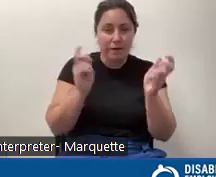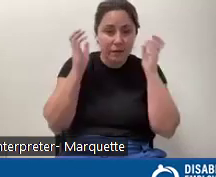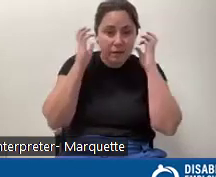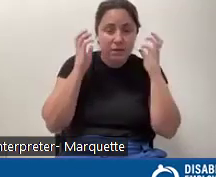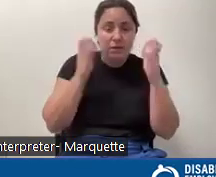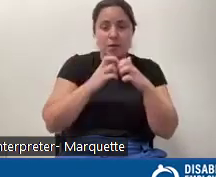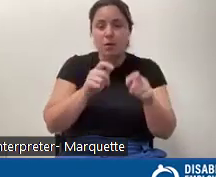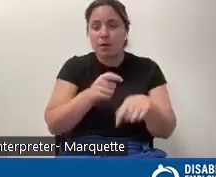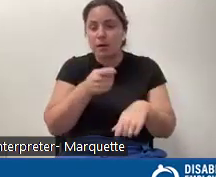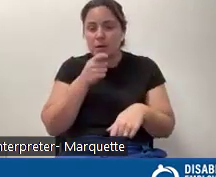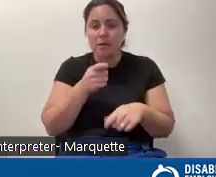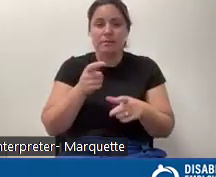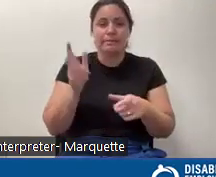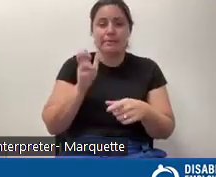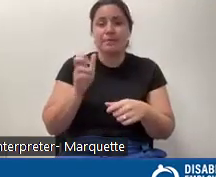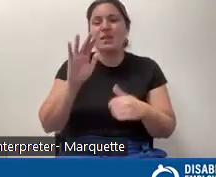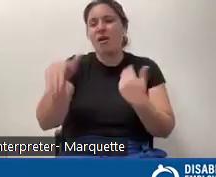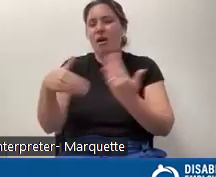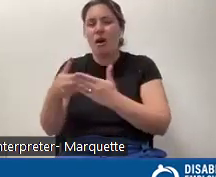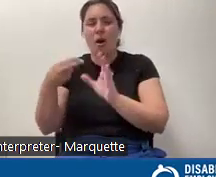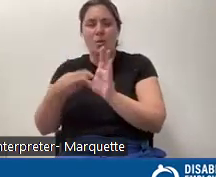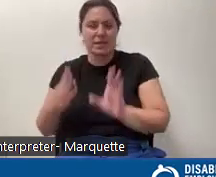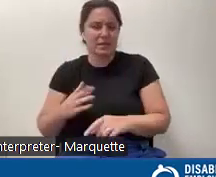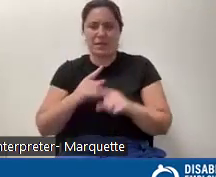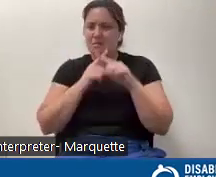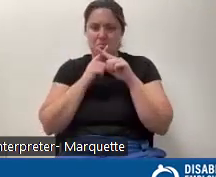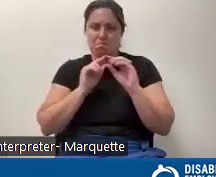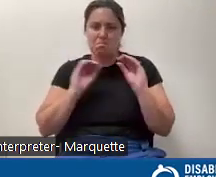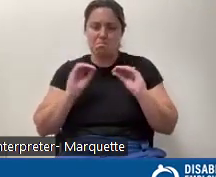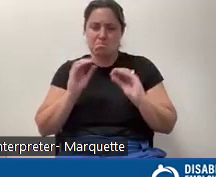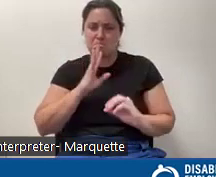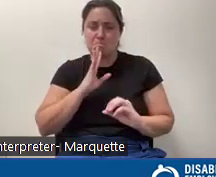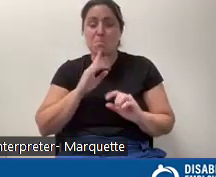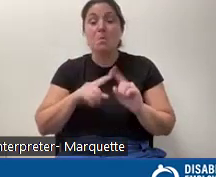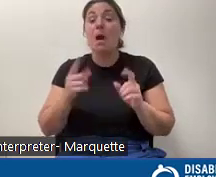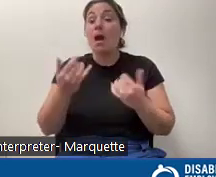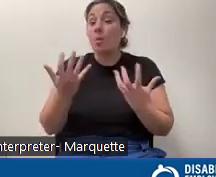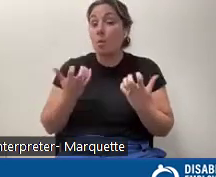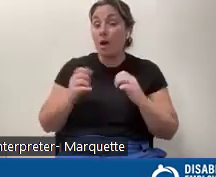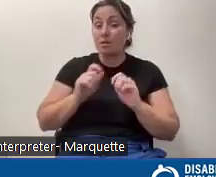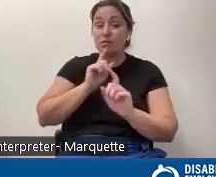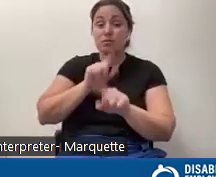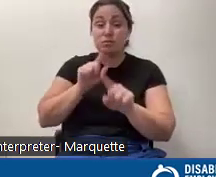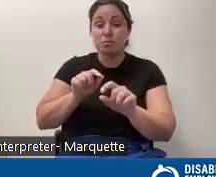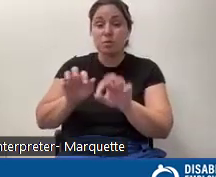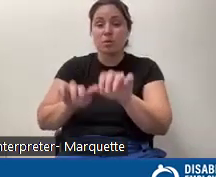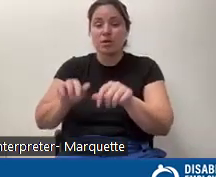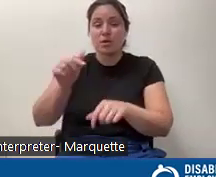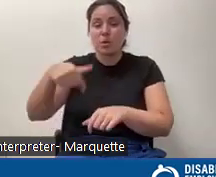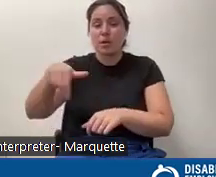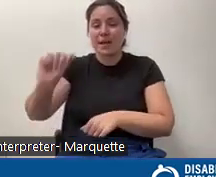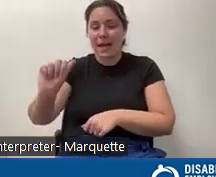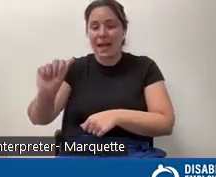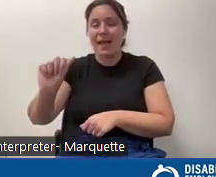remain muted throughout today's webinar, but we do invite you to submit questions through our Q&A pod, or you can also reach